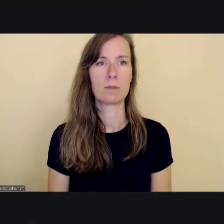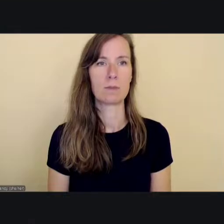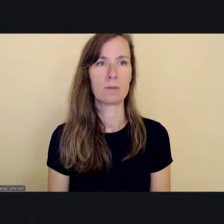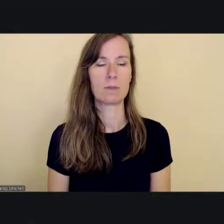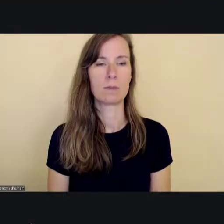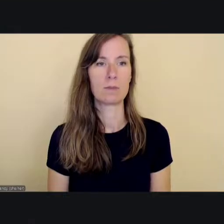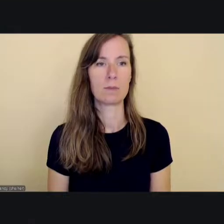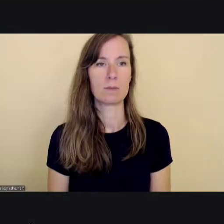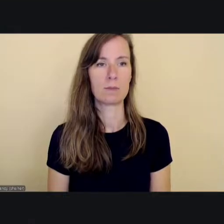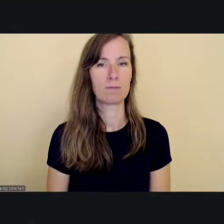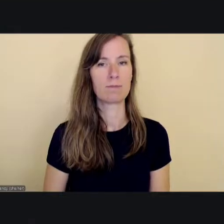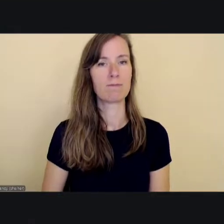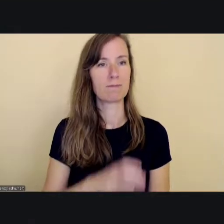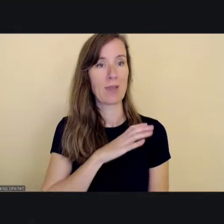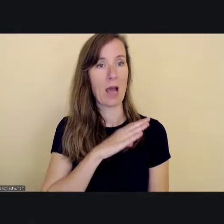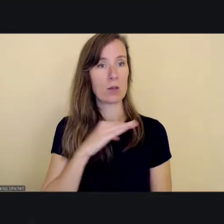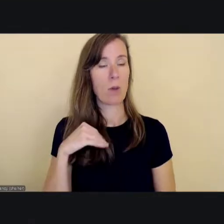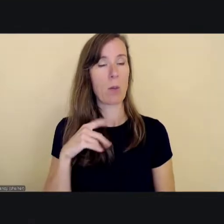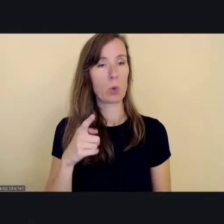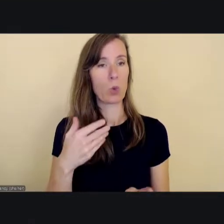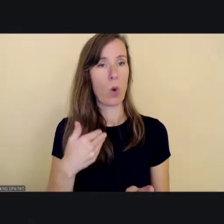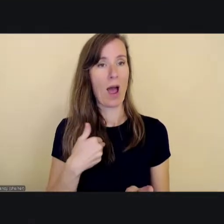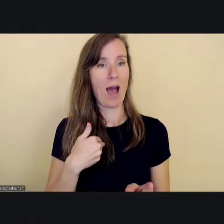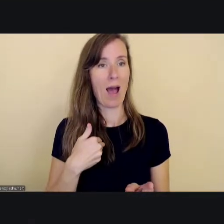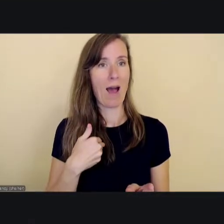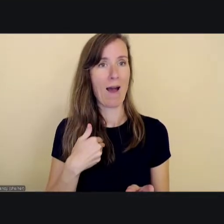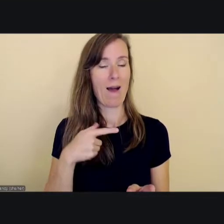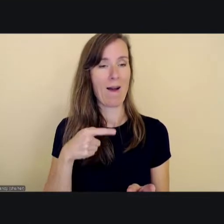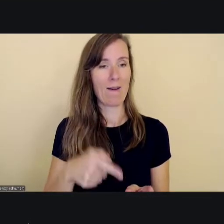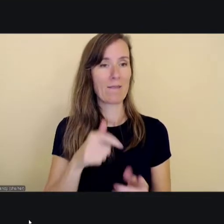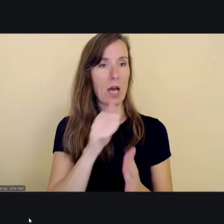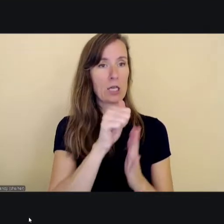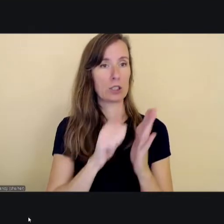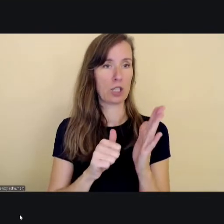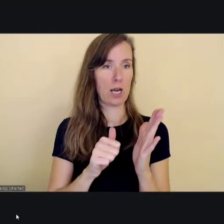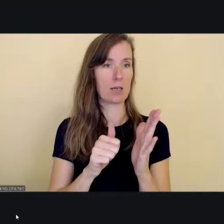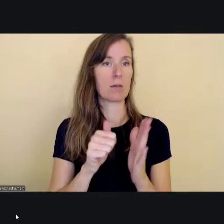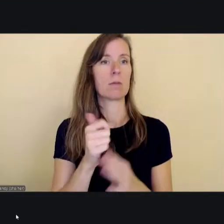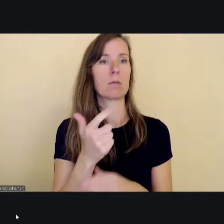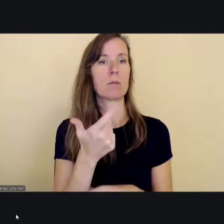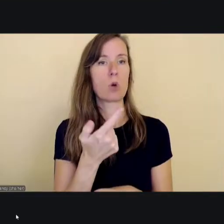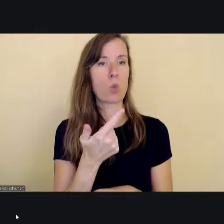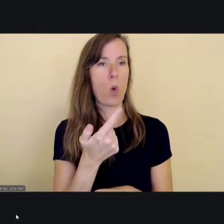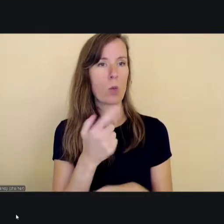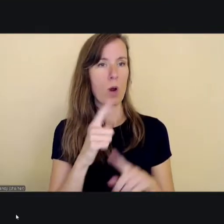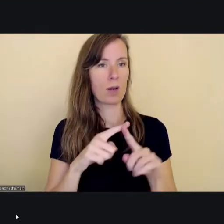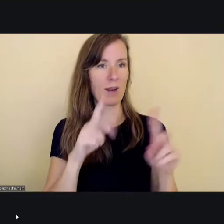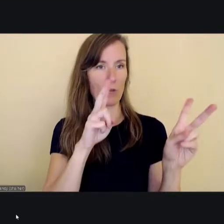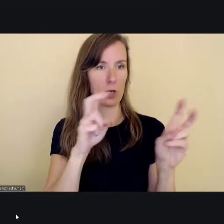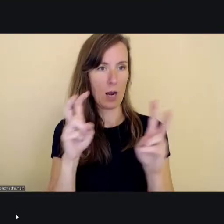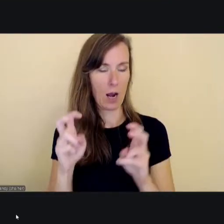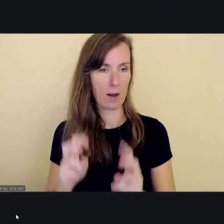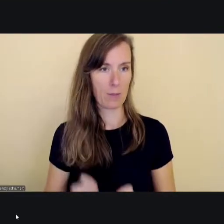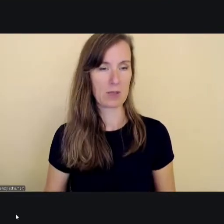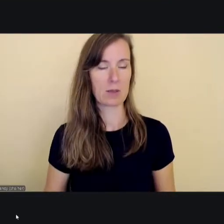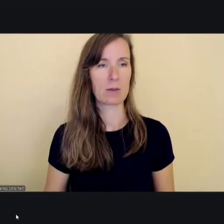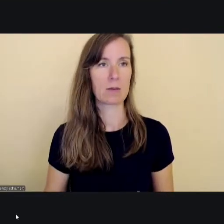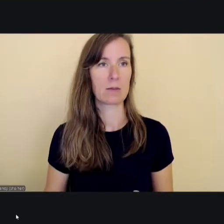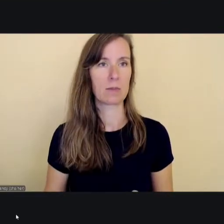All right, council members, you have in front of you an agenda with 21 agenda items on it. I